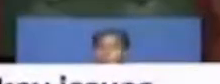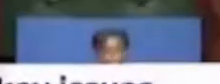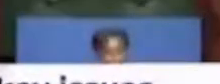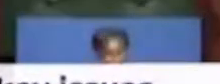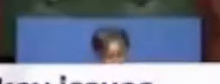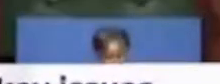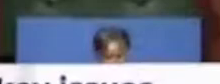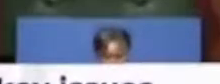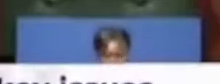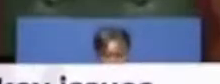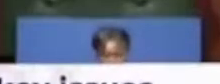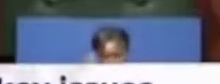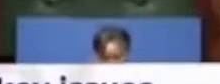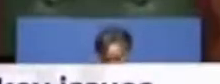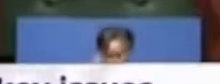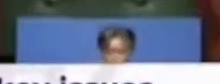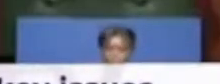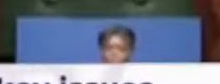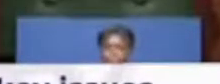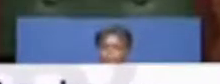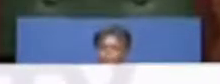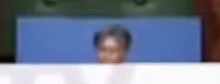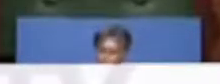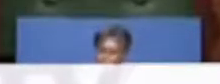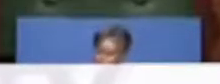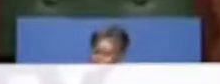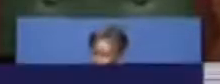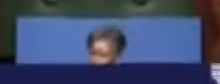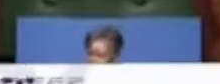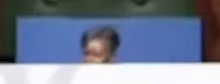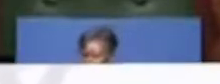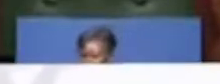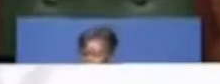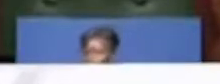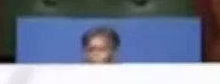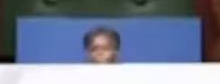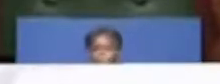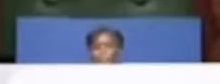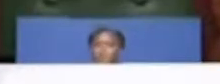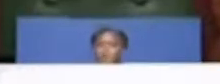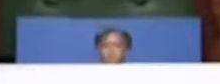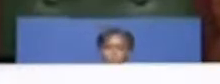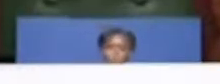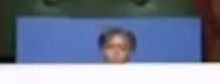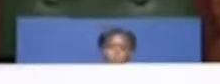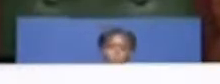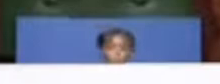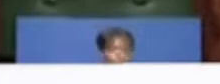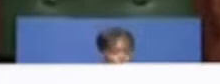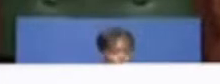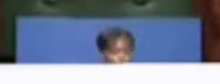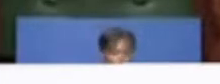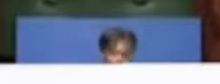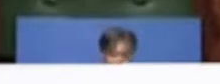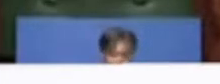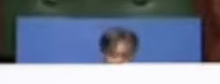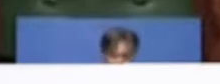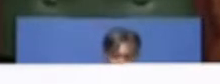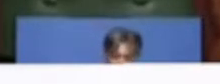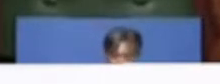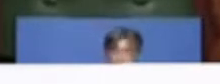one must examine the lives of ordinary citizens and the extent to which they can access basic